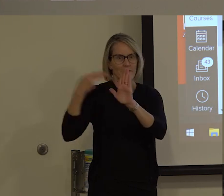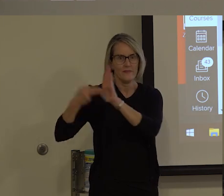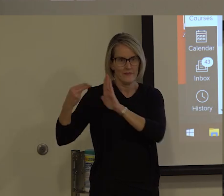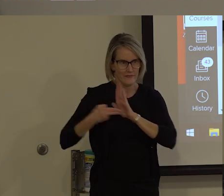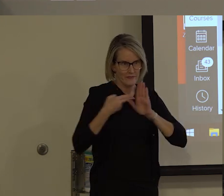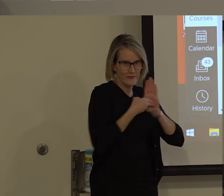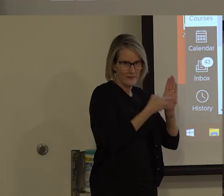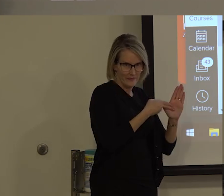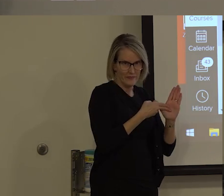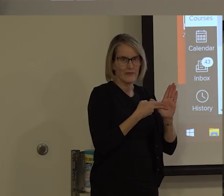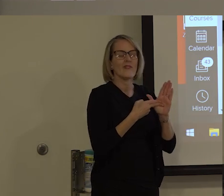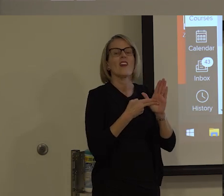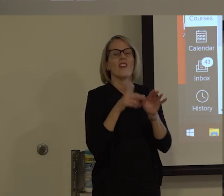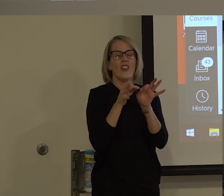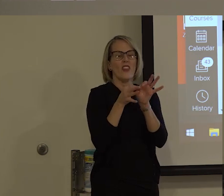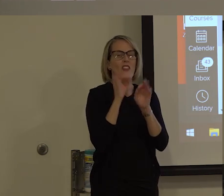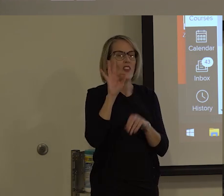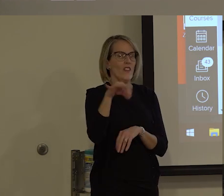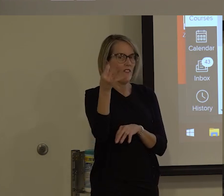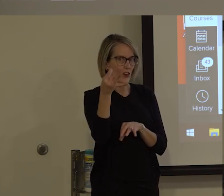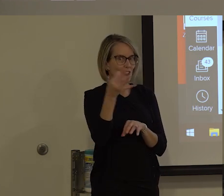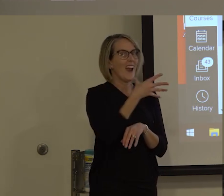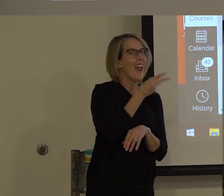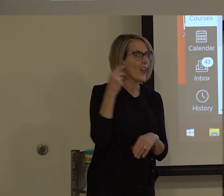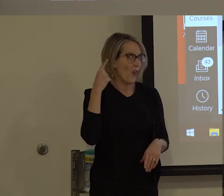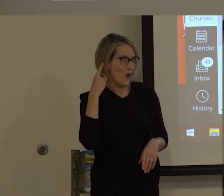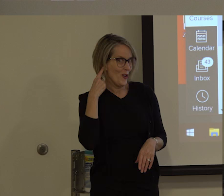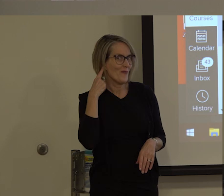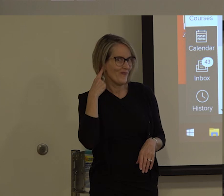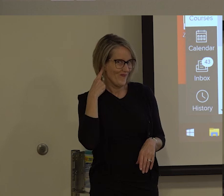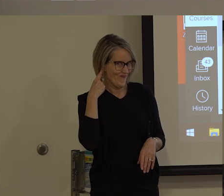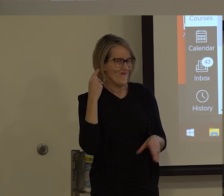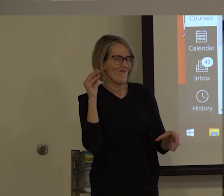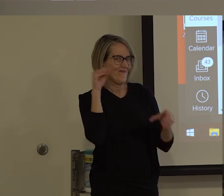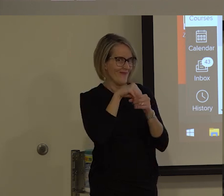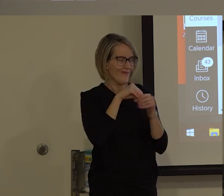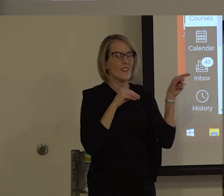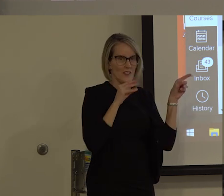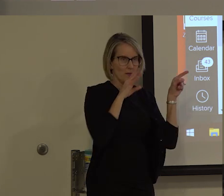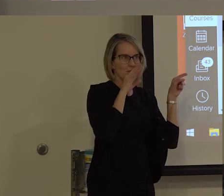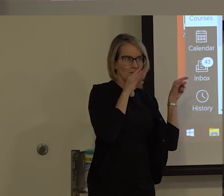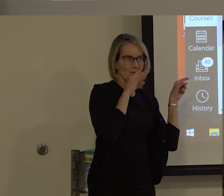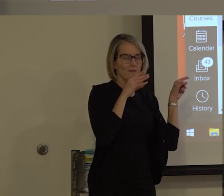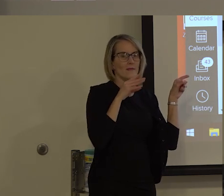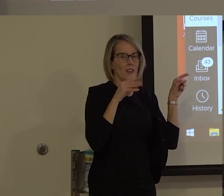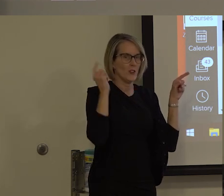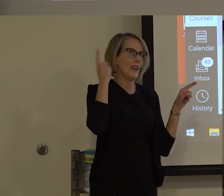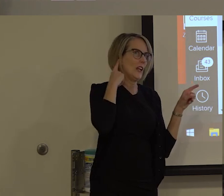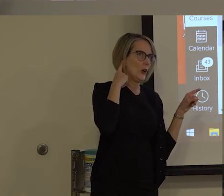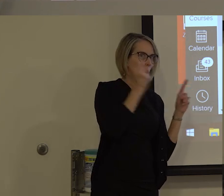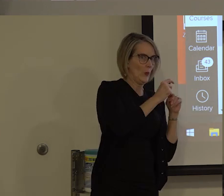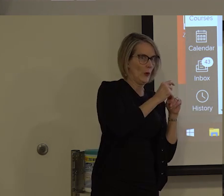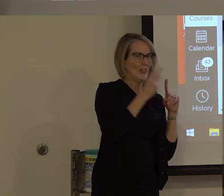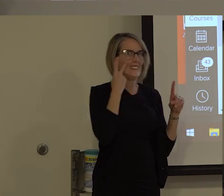put in the French text as well as the audio. So again, Un téléphone portable. if I click on the audio, I can hear the word as well